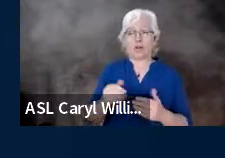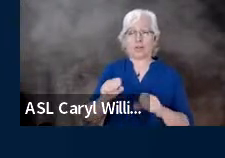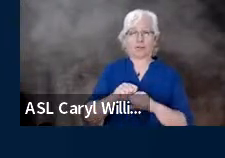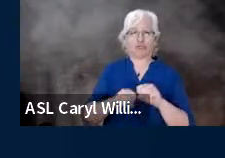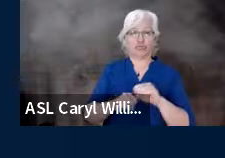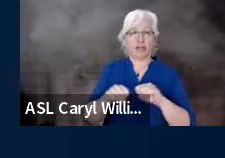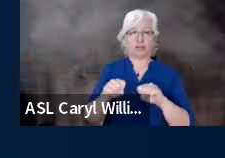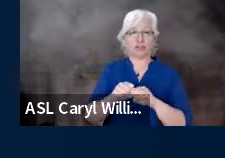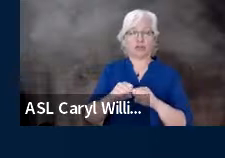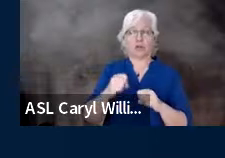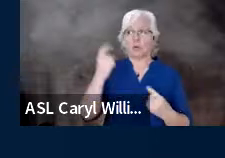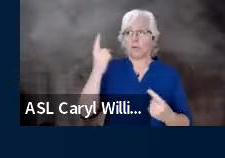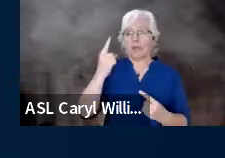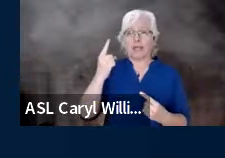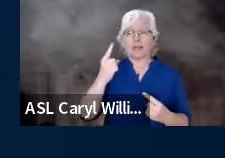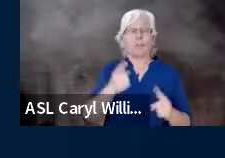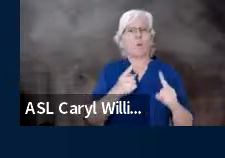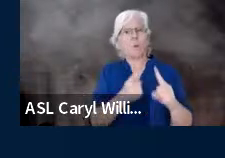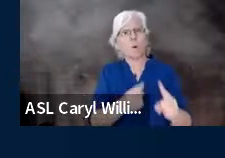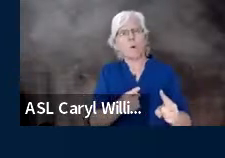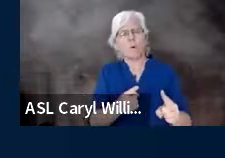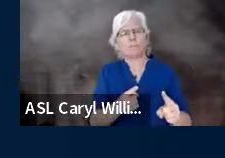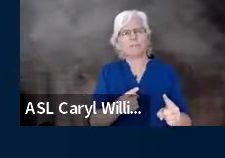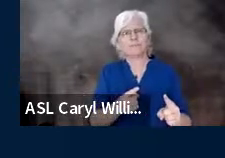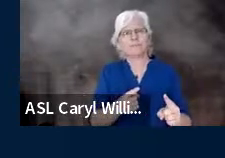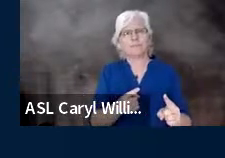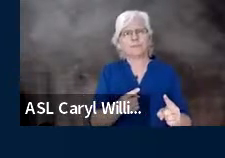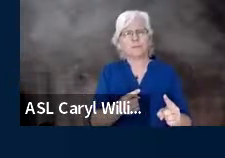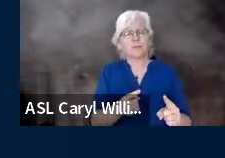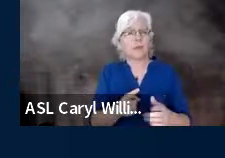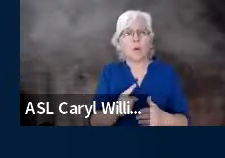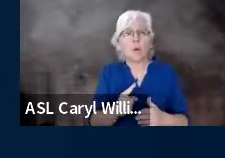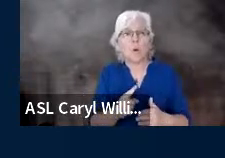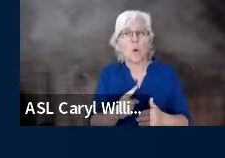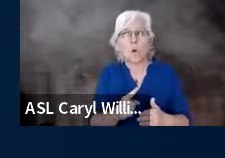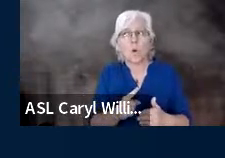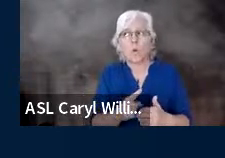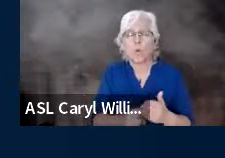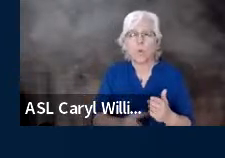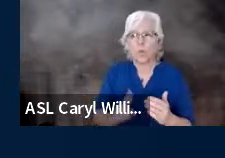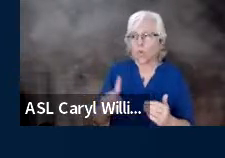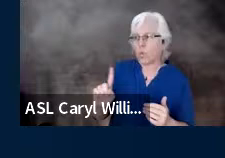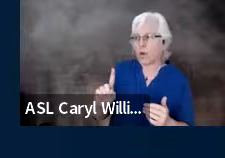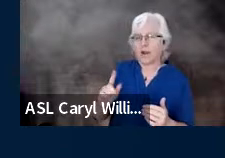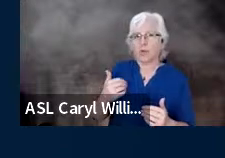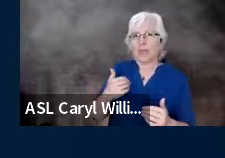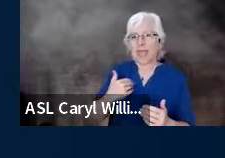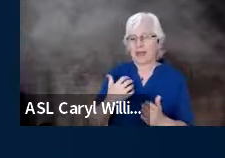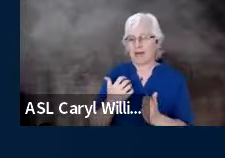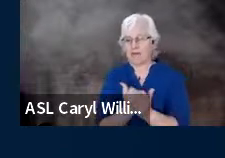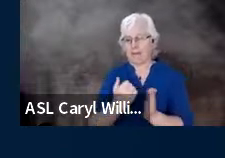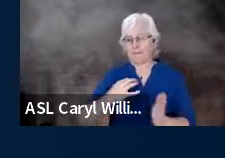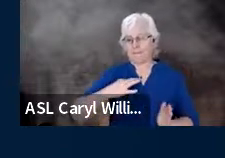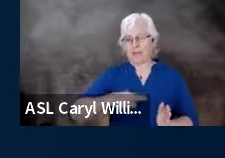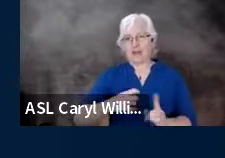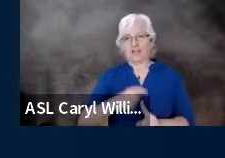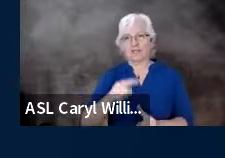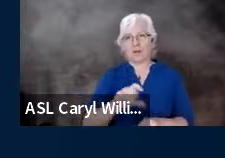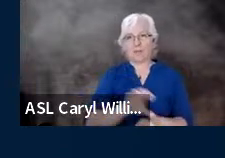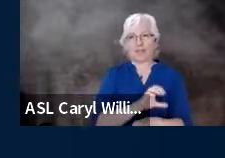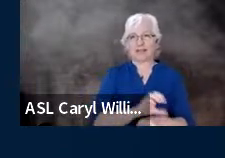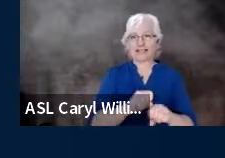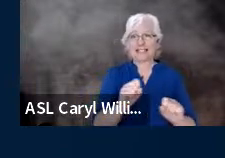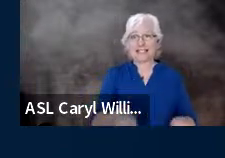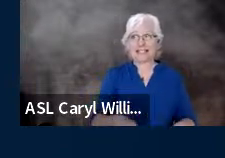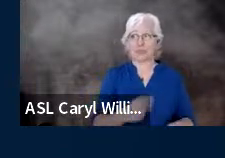the best ways to ensure that there are benefits that can be had from these systems. And again, right, at least theoretically,